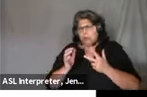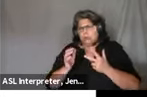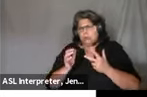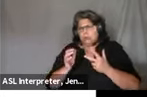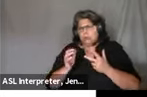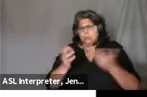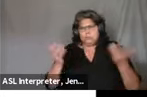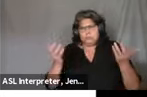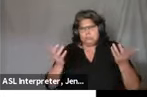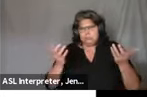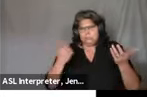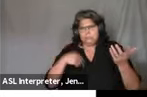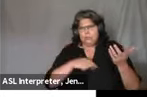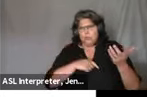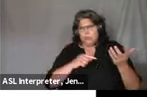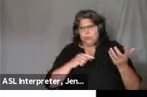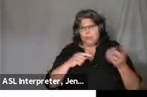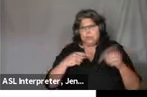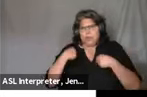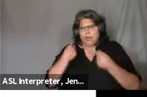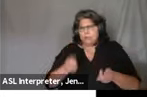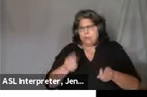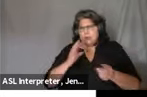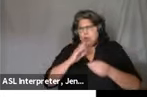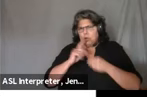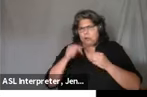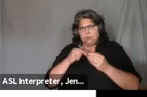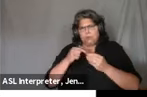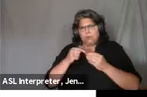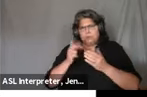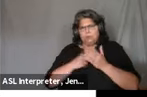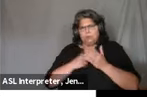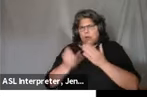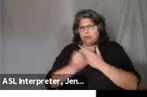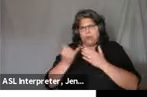we've been talking about this project and it's been